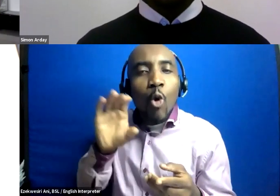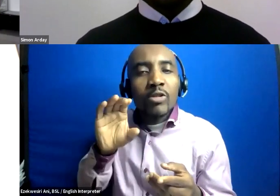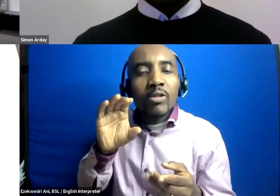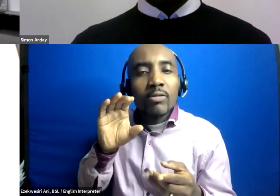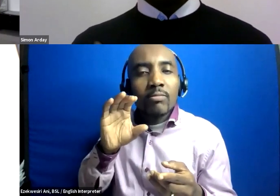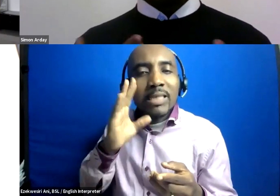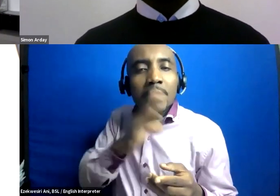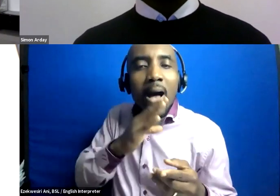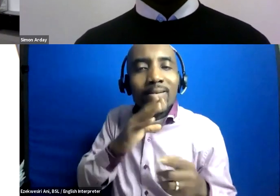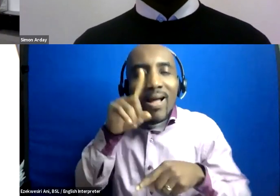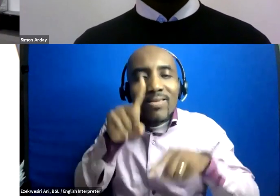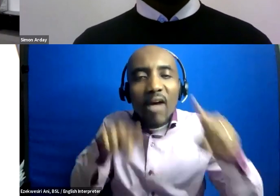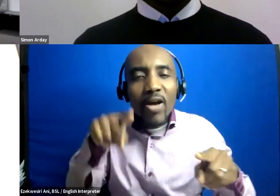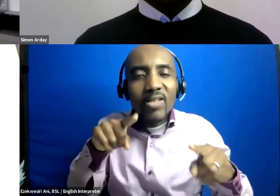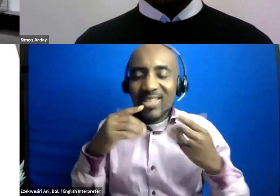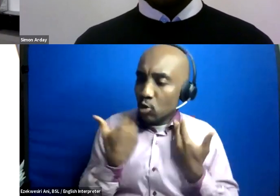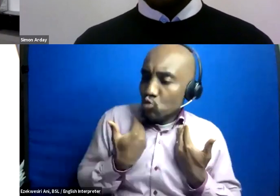diversity,